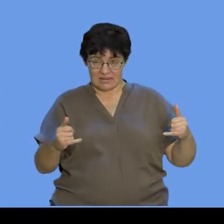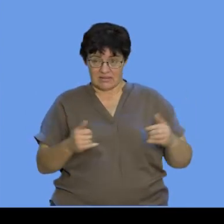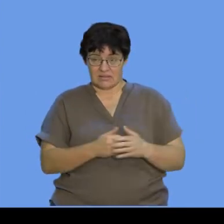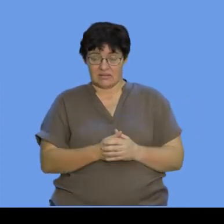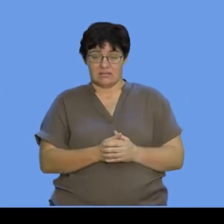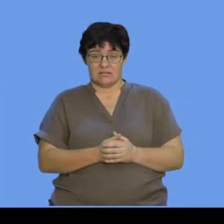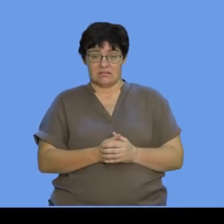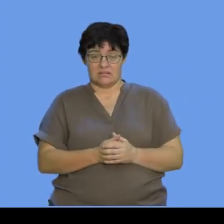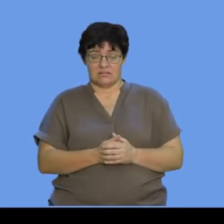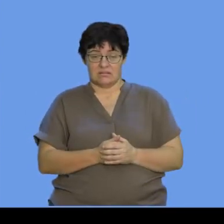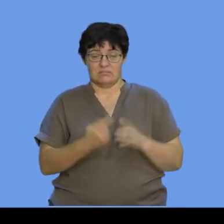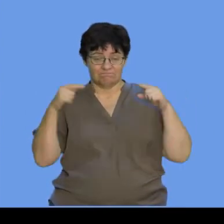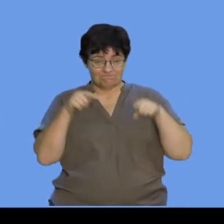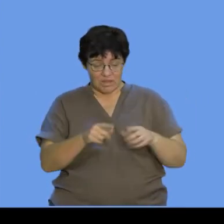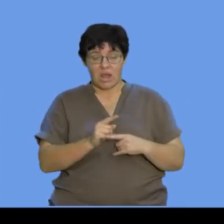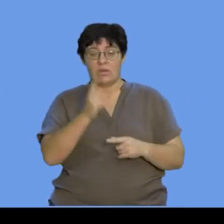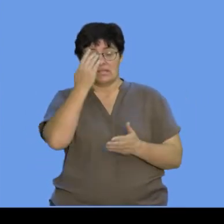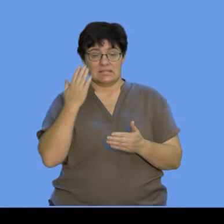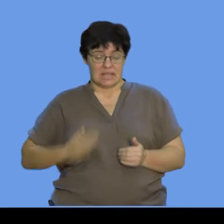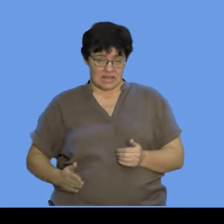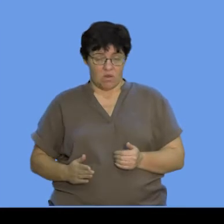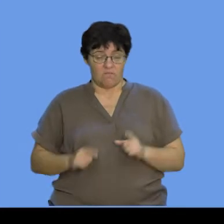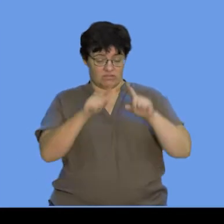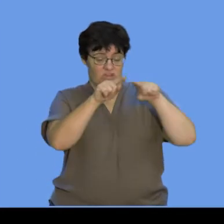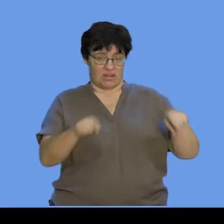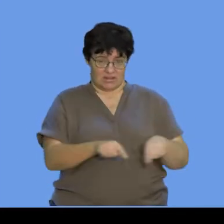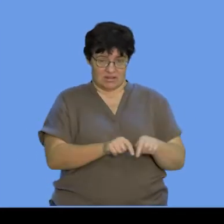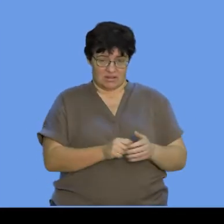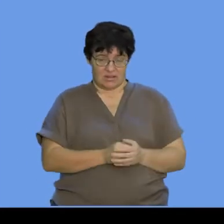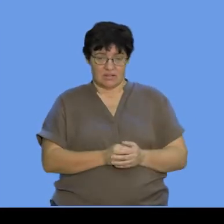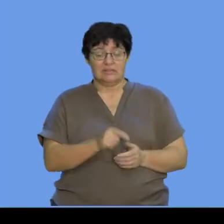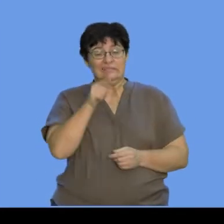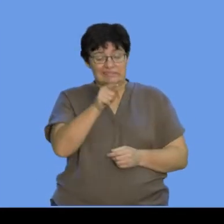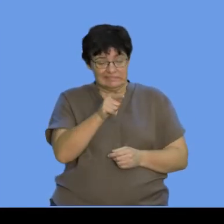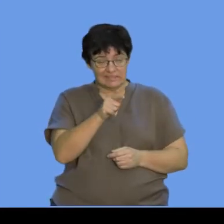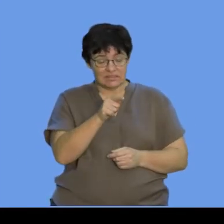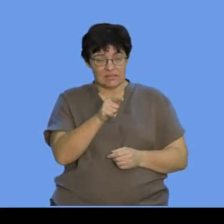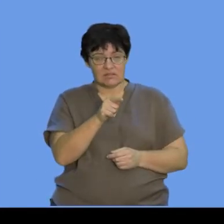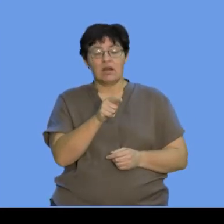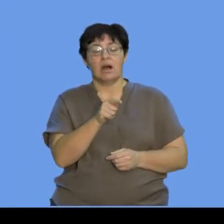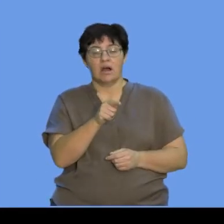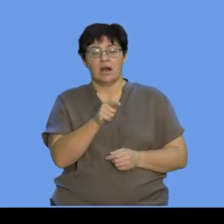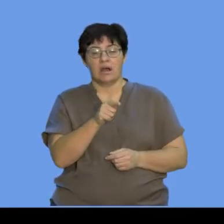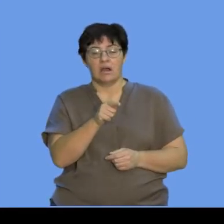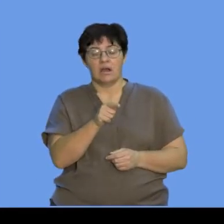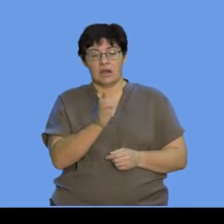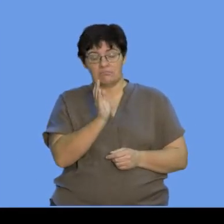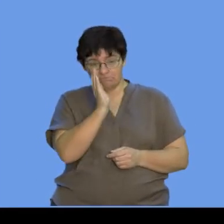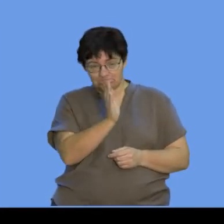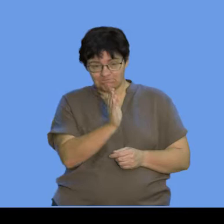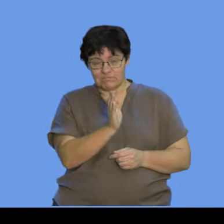drawn parallel to one side of a triangle. This thing divides the two